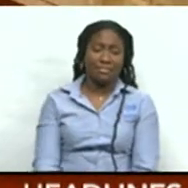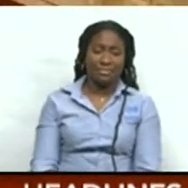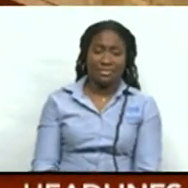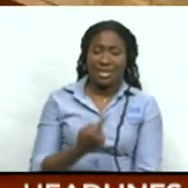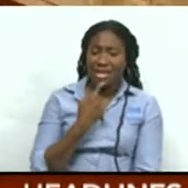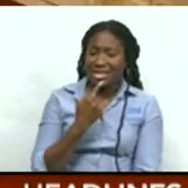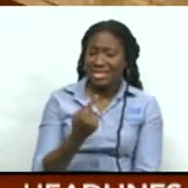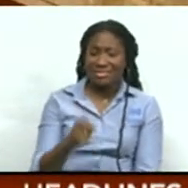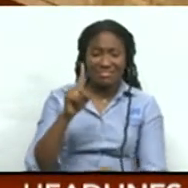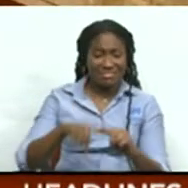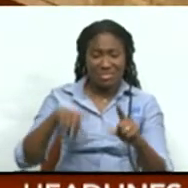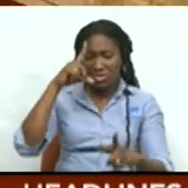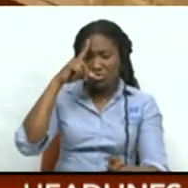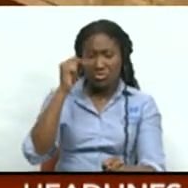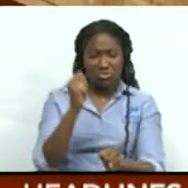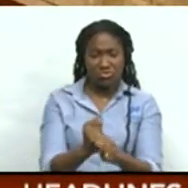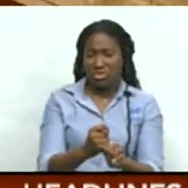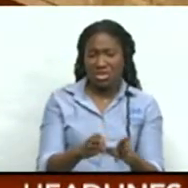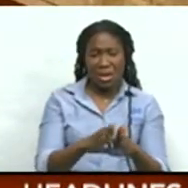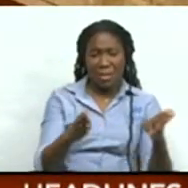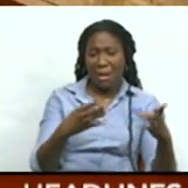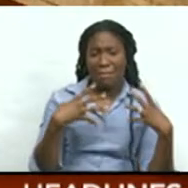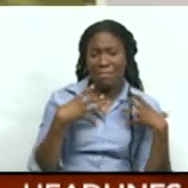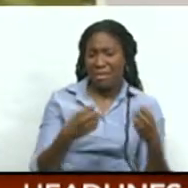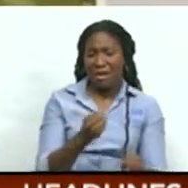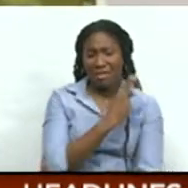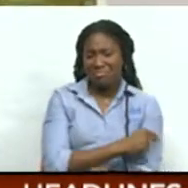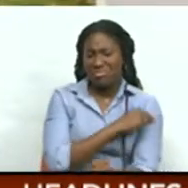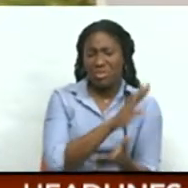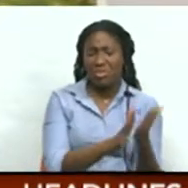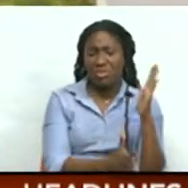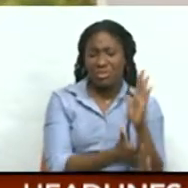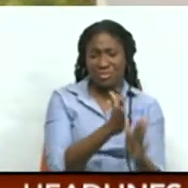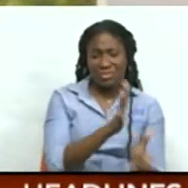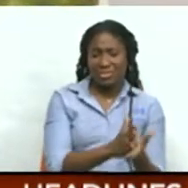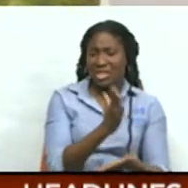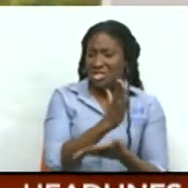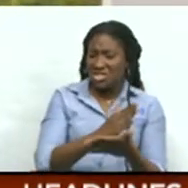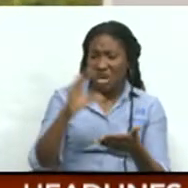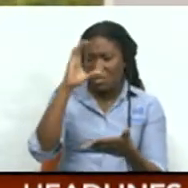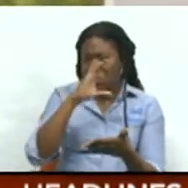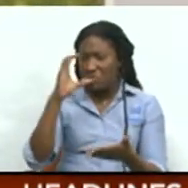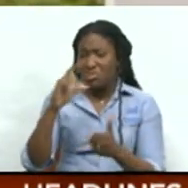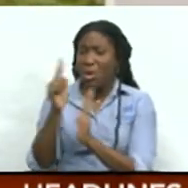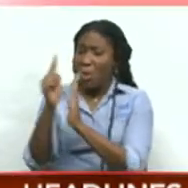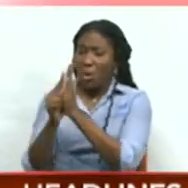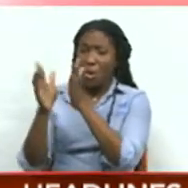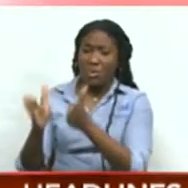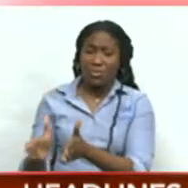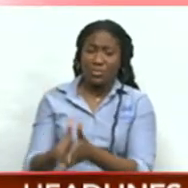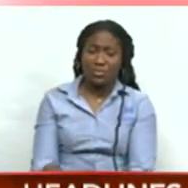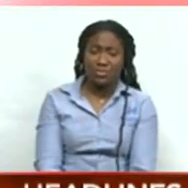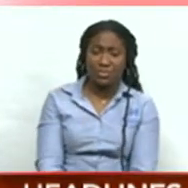never trust the country's public healthcare system again, and some are exploring their legal options.